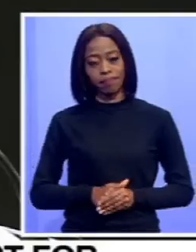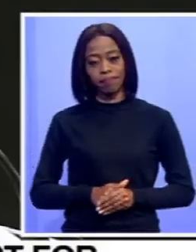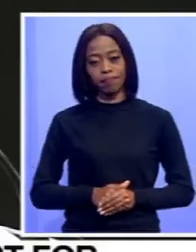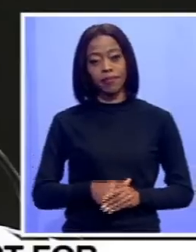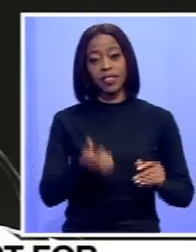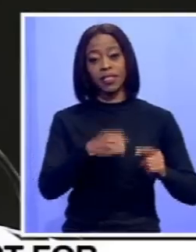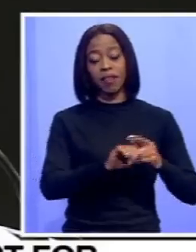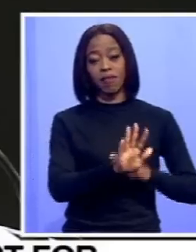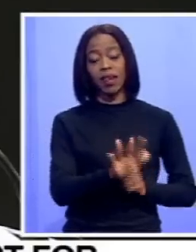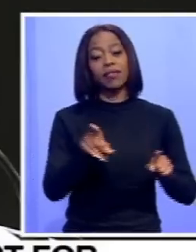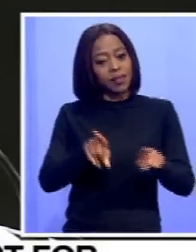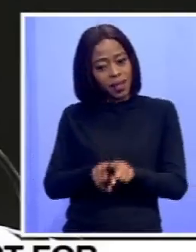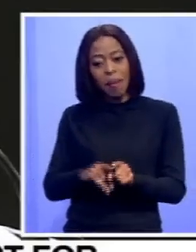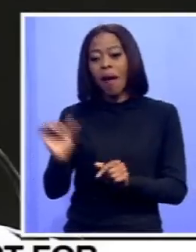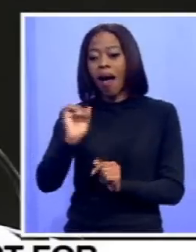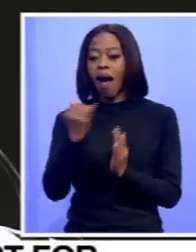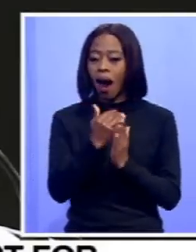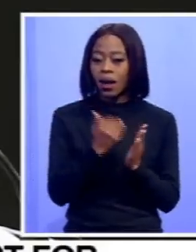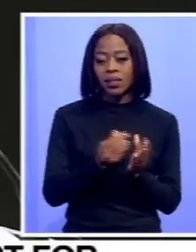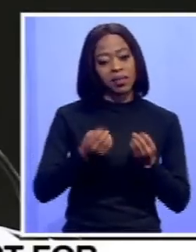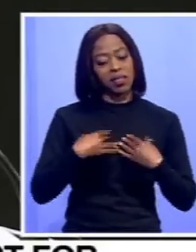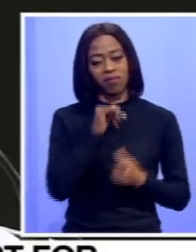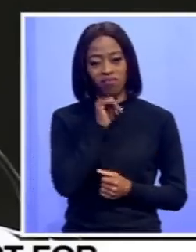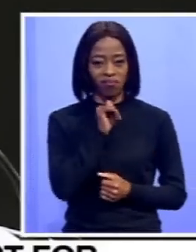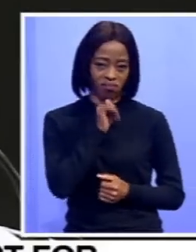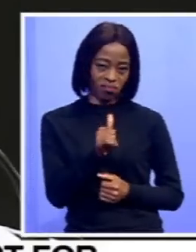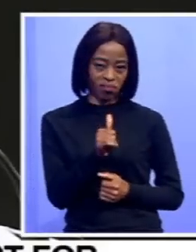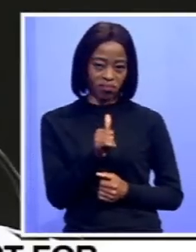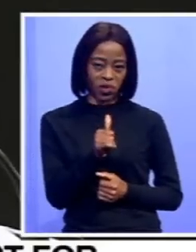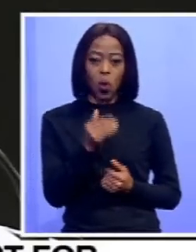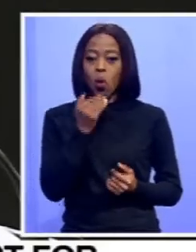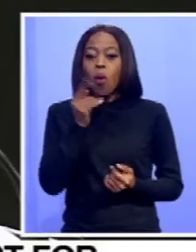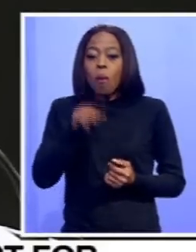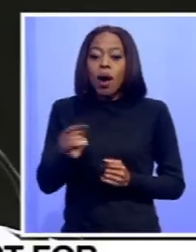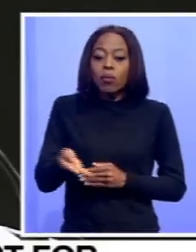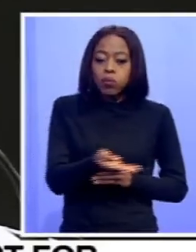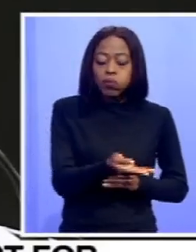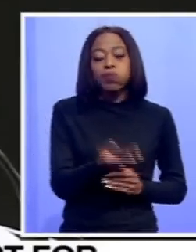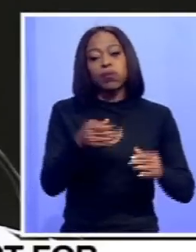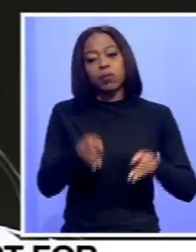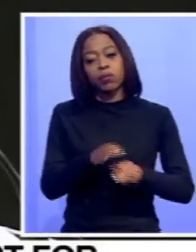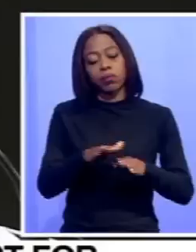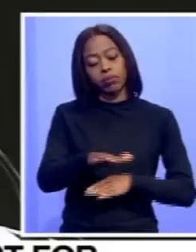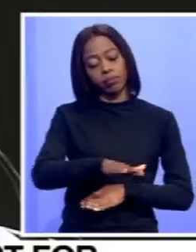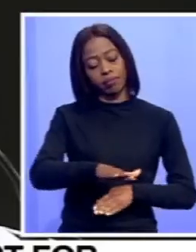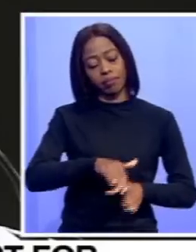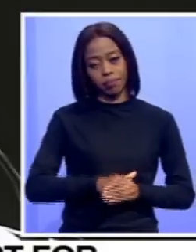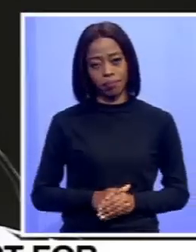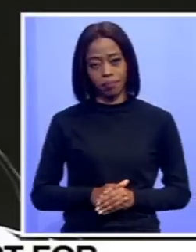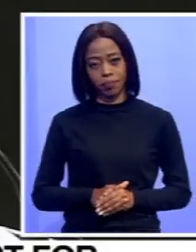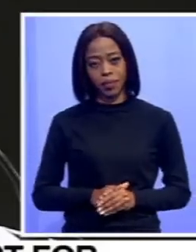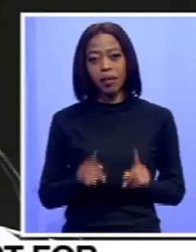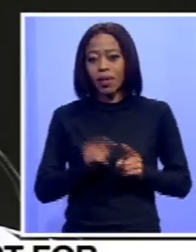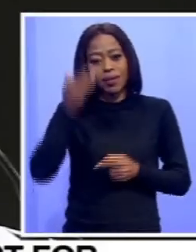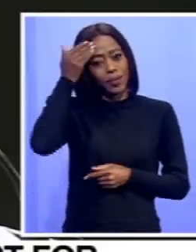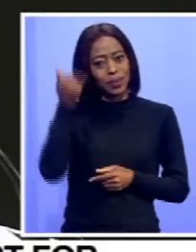not been given a list of accredited or authorized vehicles that were entitled to enter into the cemetery. Sub 6, in fact, he did not know whether